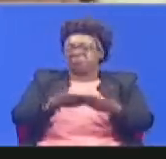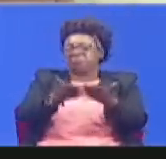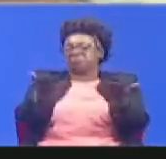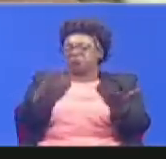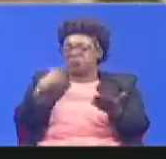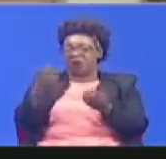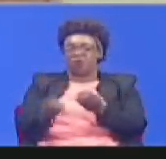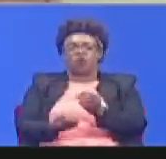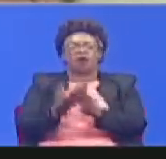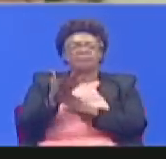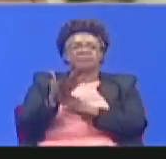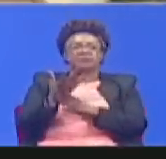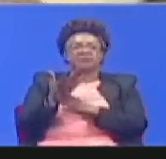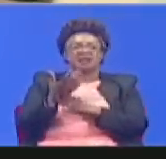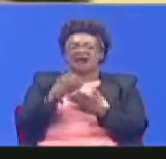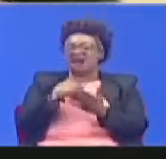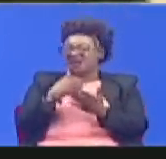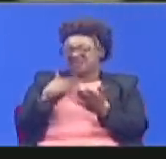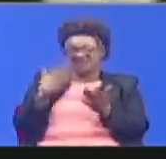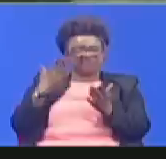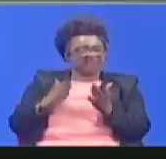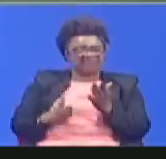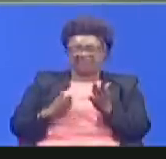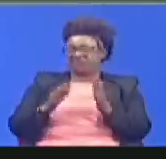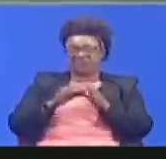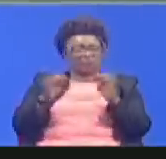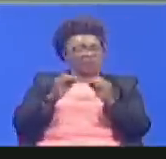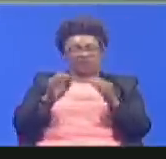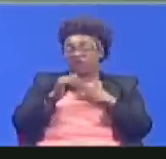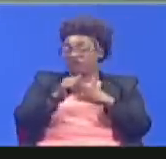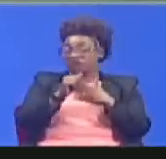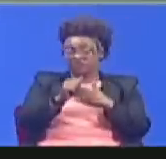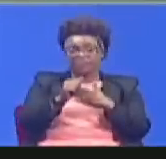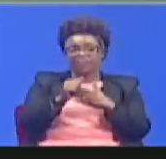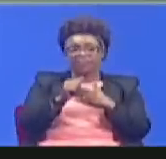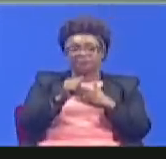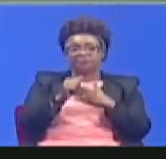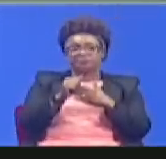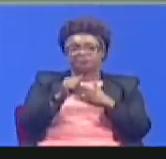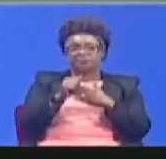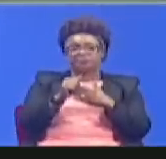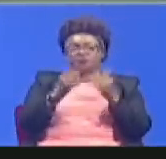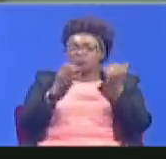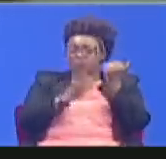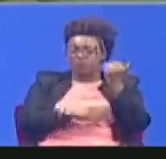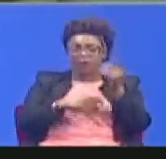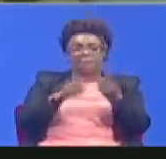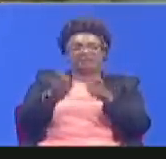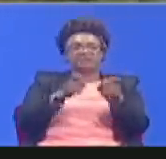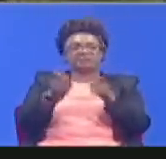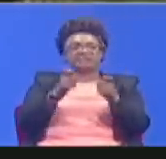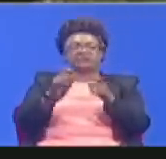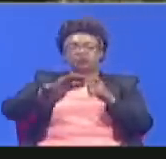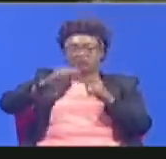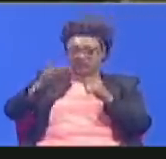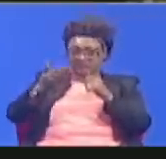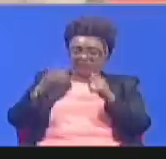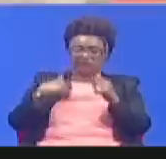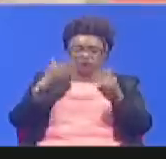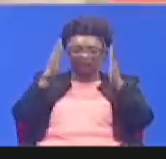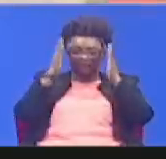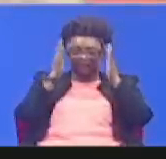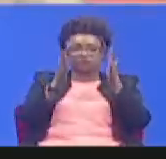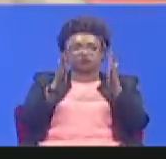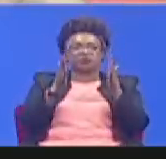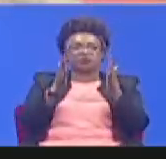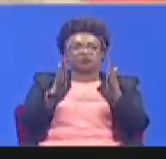He should be able, hana etiquette ya leader. The poor management of city affairs has caught the attention of the president. Tuko